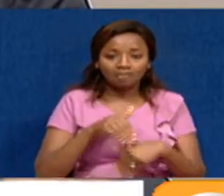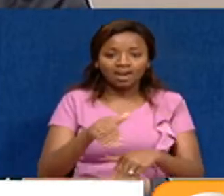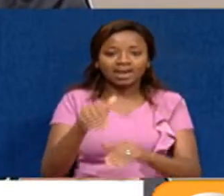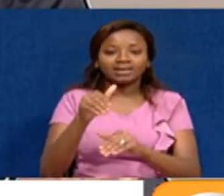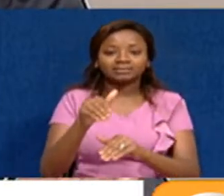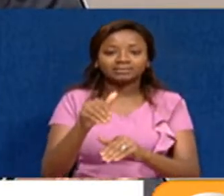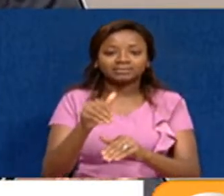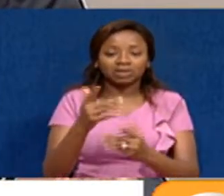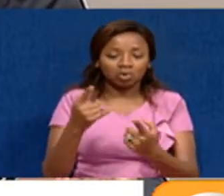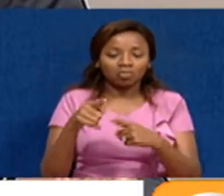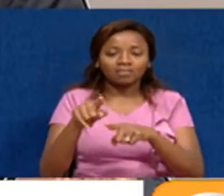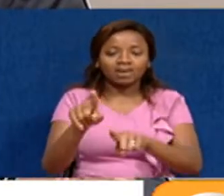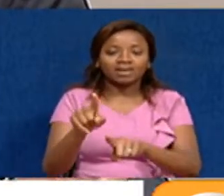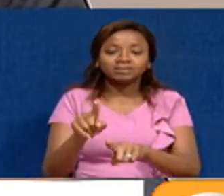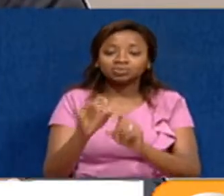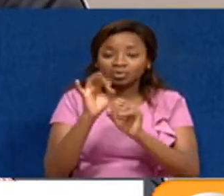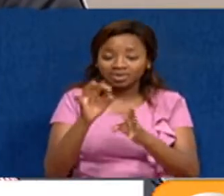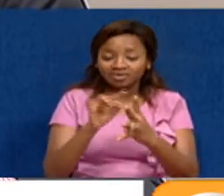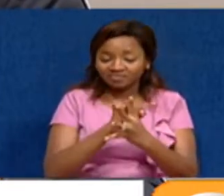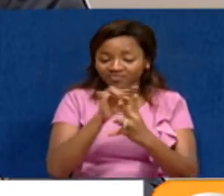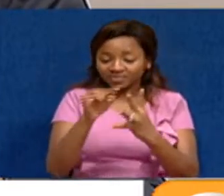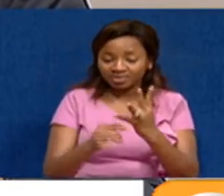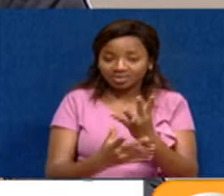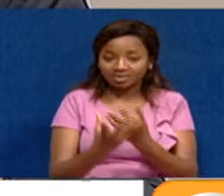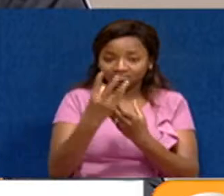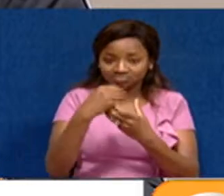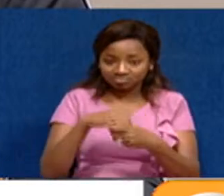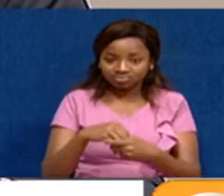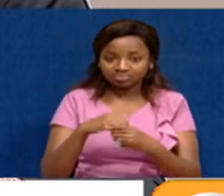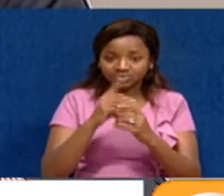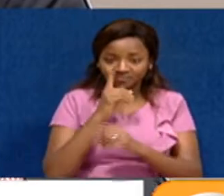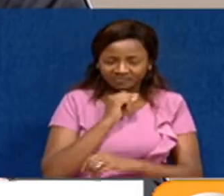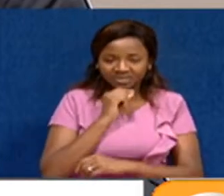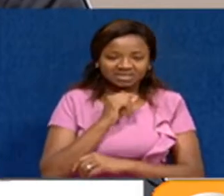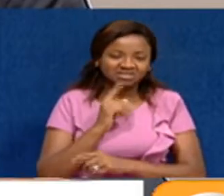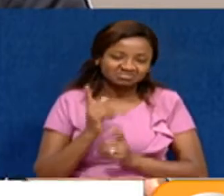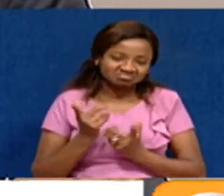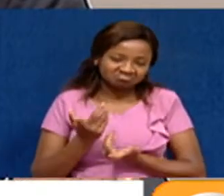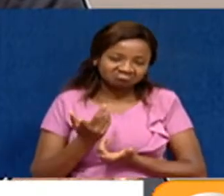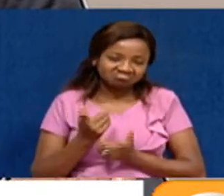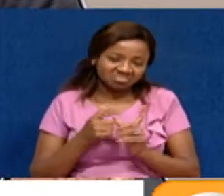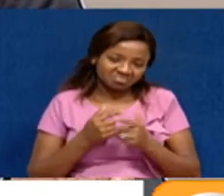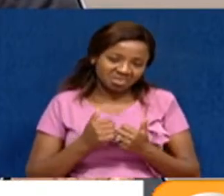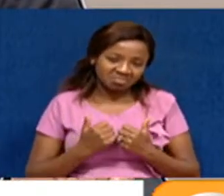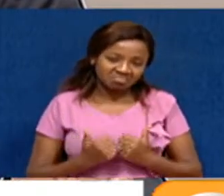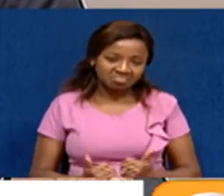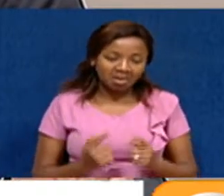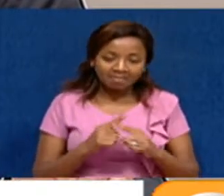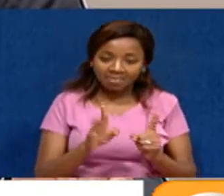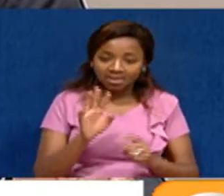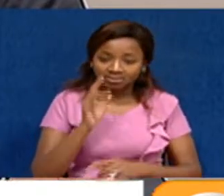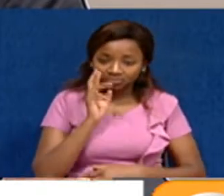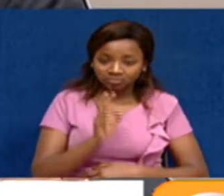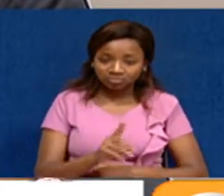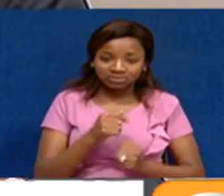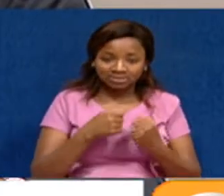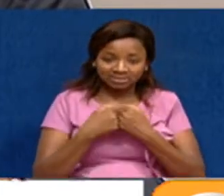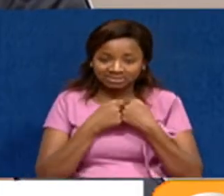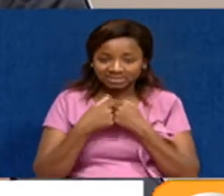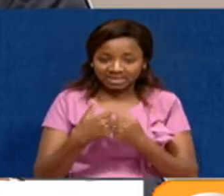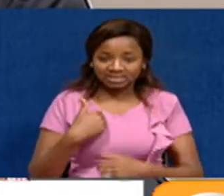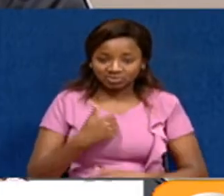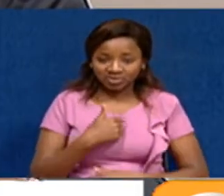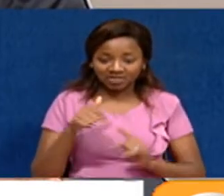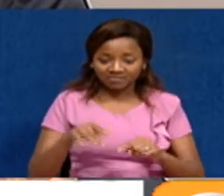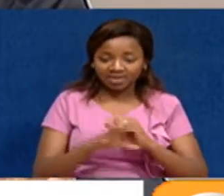then we are okay to go. And why am I saying that? If you look the talent we have in the country and the structures